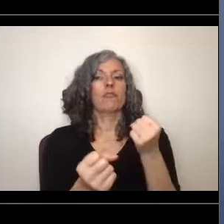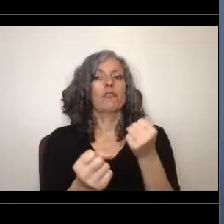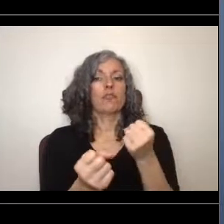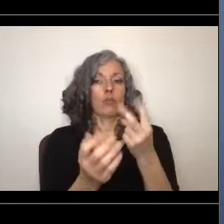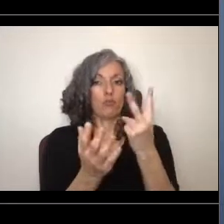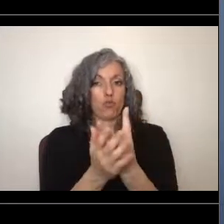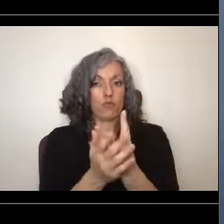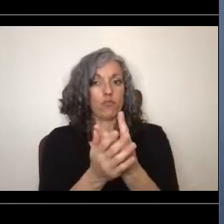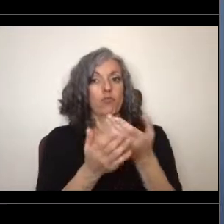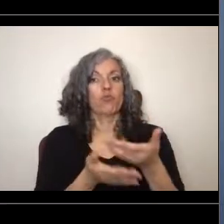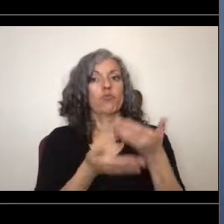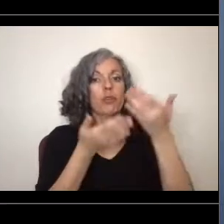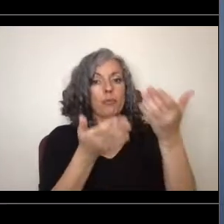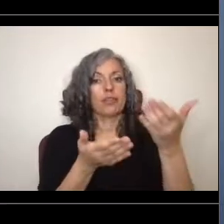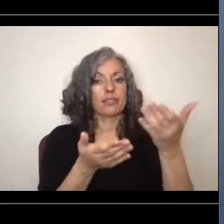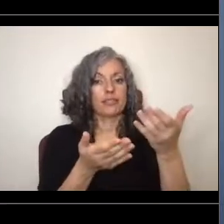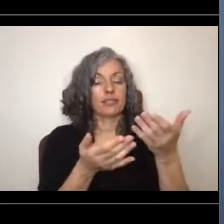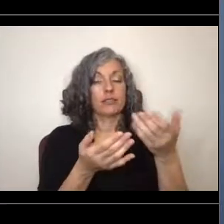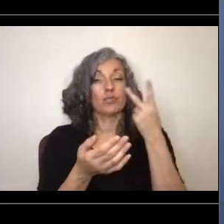tab 105 as noted on the change list.